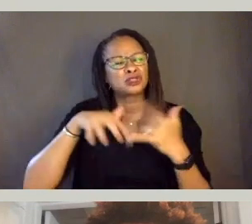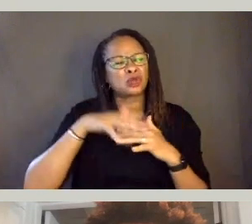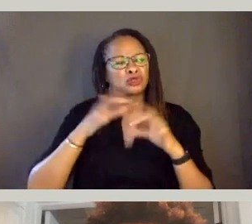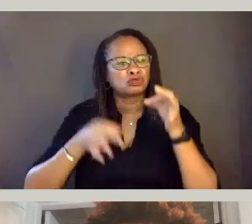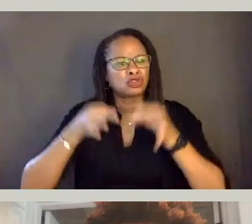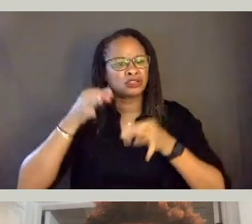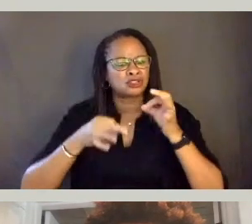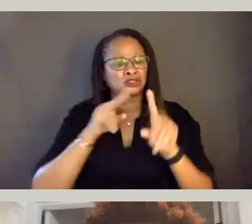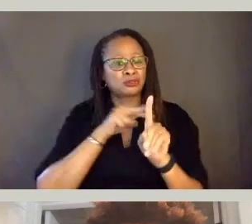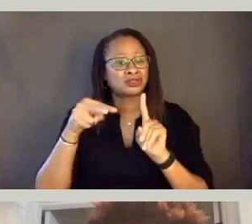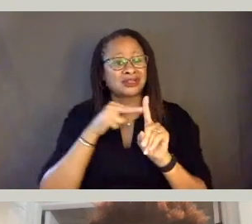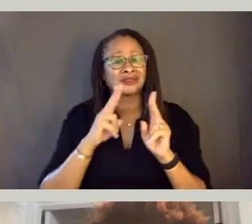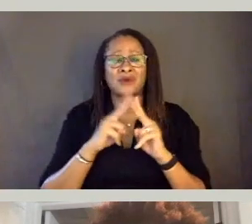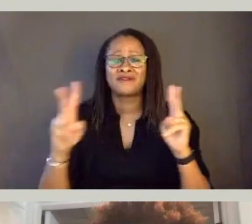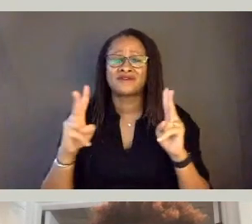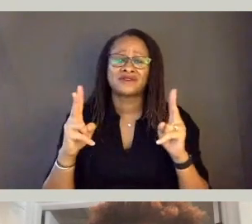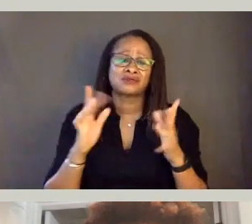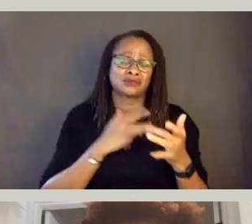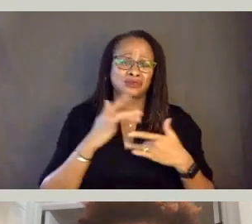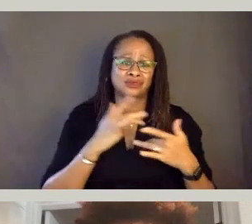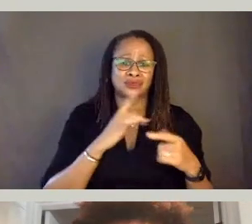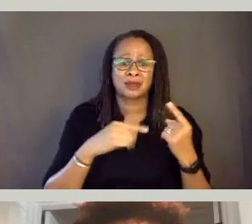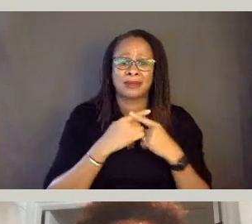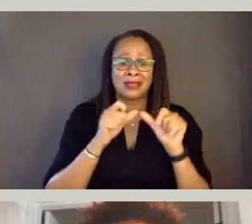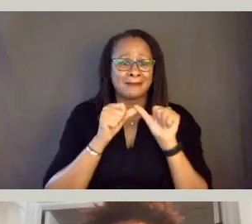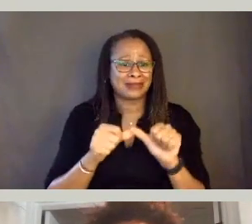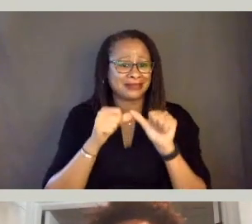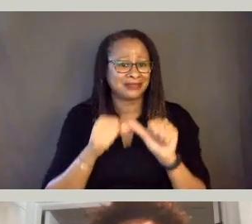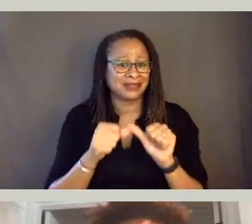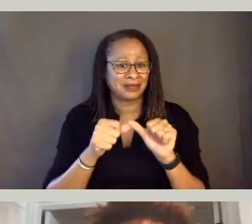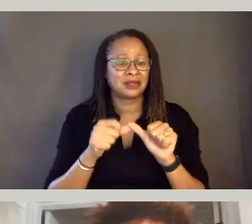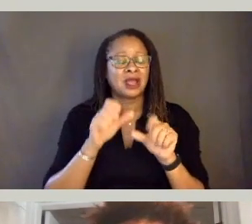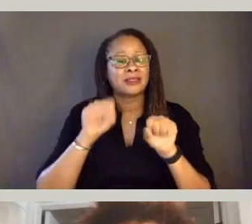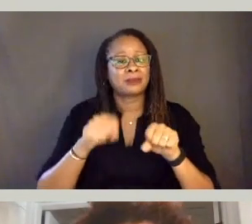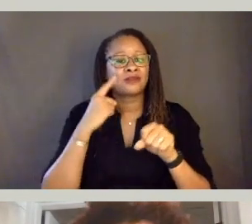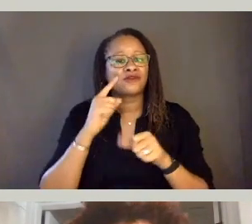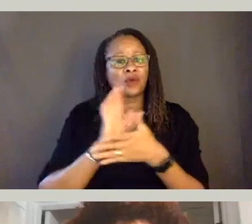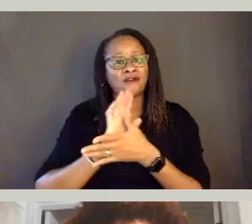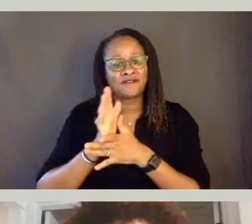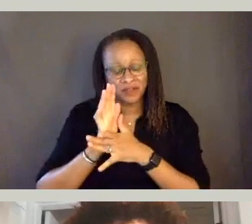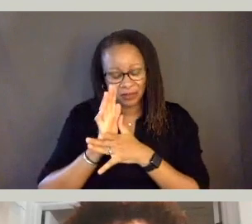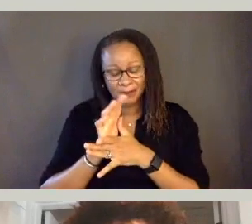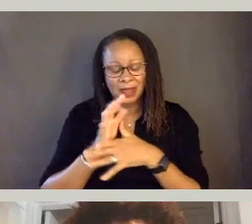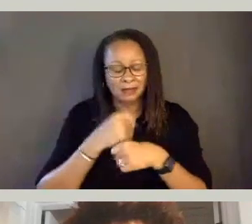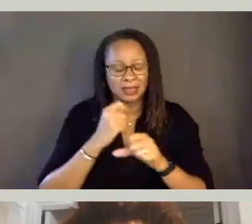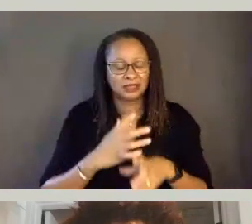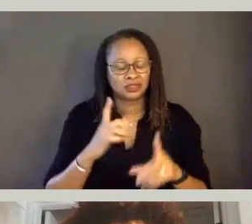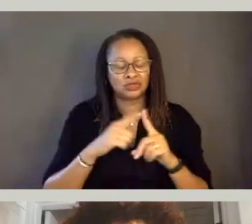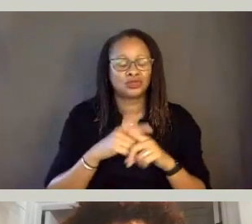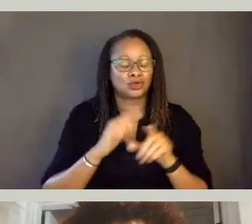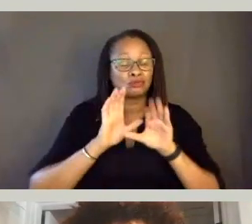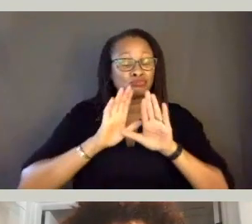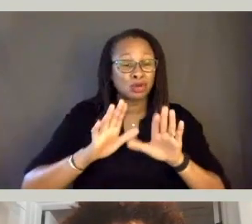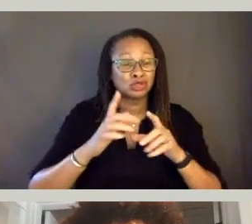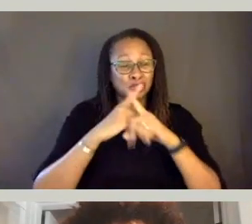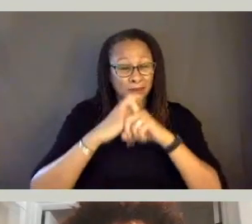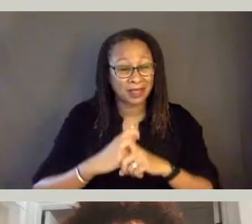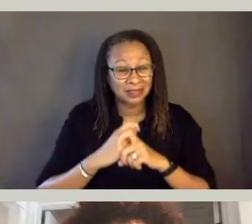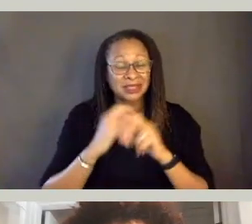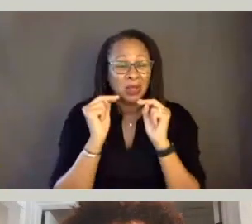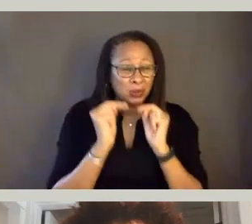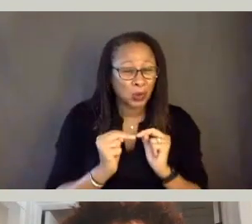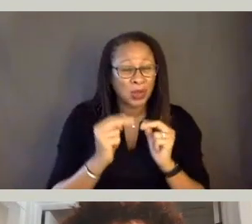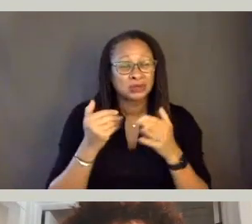you know, we're very concerned about maintaining the ability for filmmakers to push complexity, narrative sovereignty, nuance, new languages. Those are